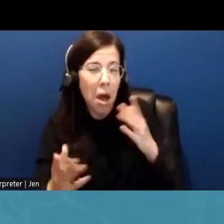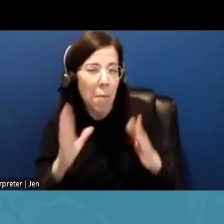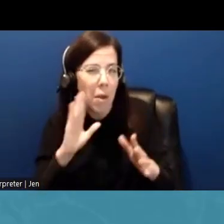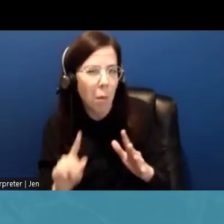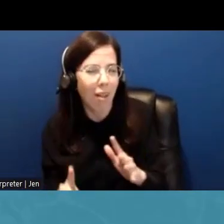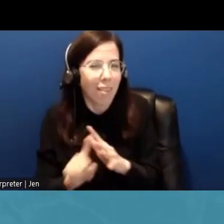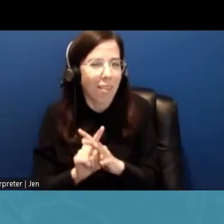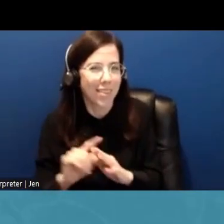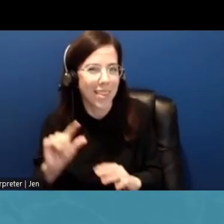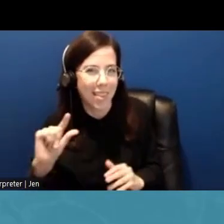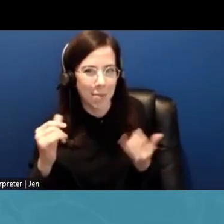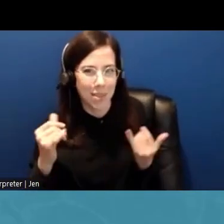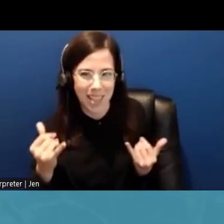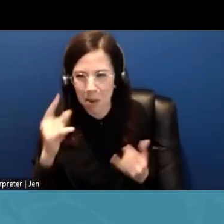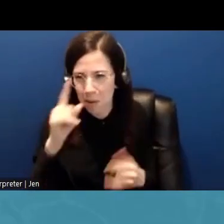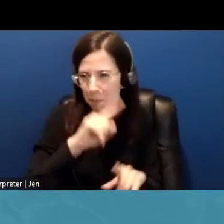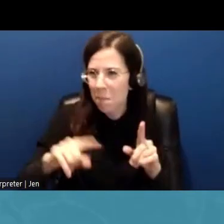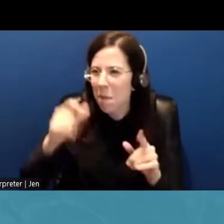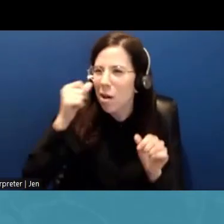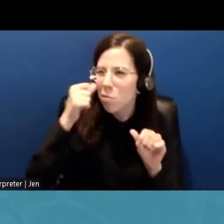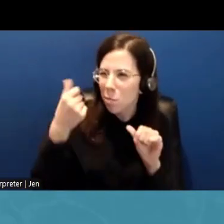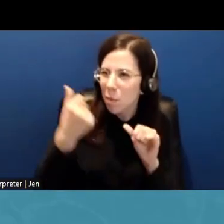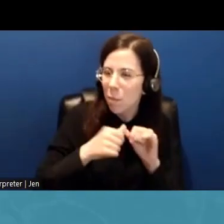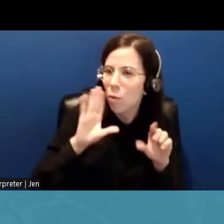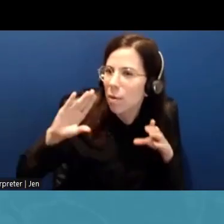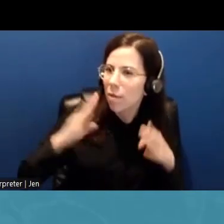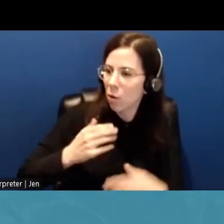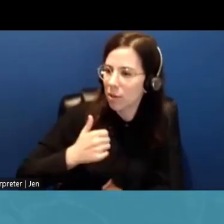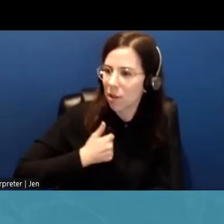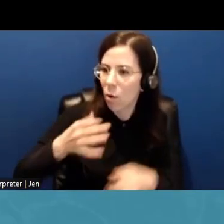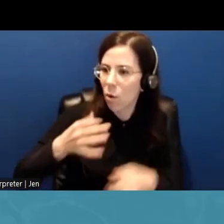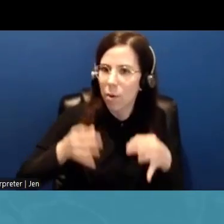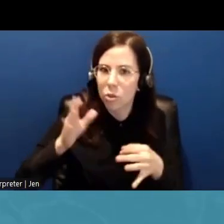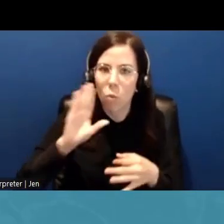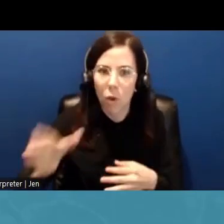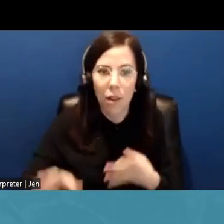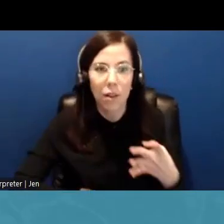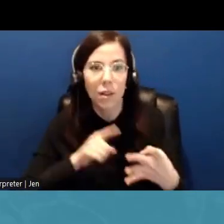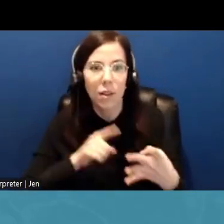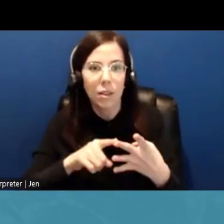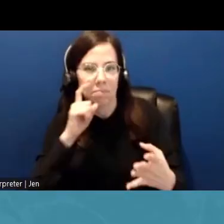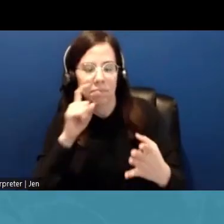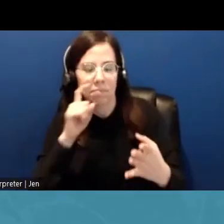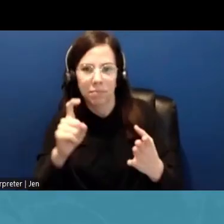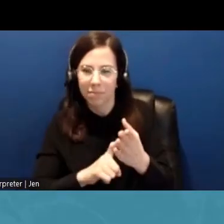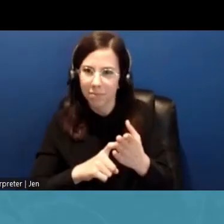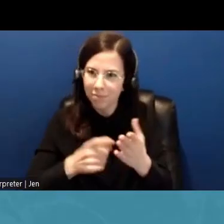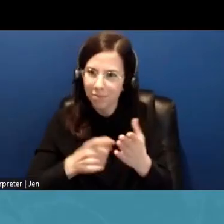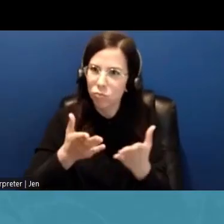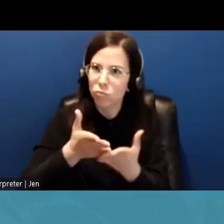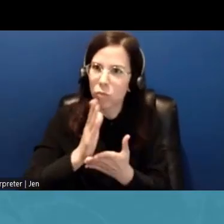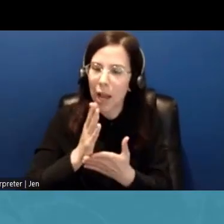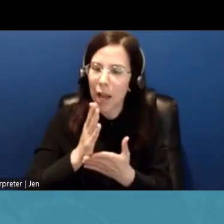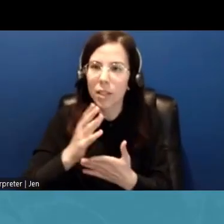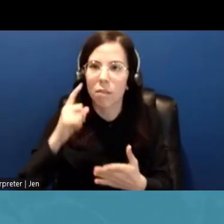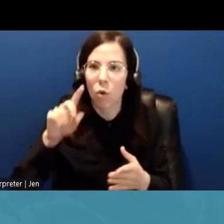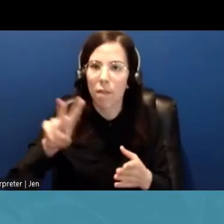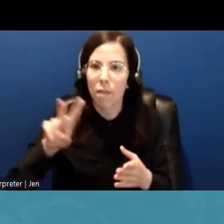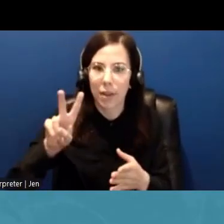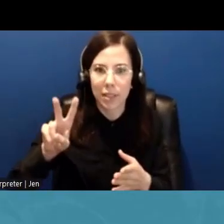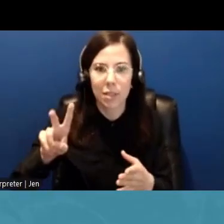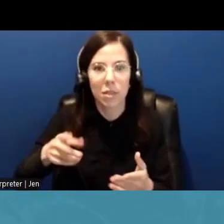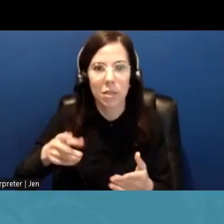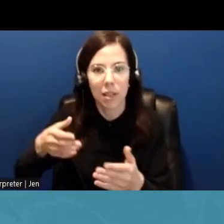bit, but again, just know we're going to focus on court-martial. We are going to identify key victims' rights afforded to military-connected